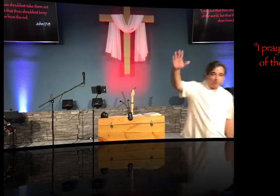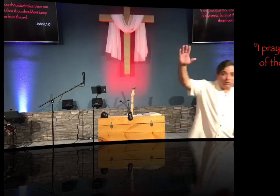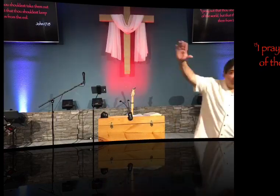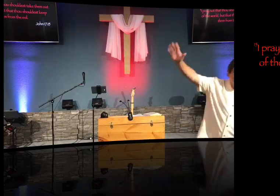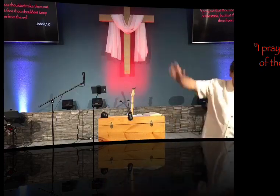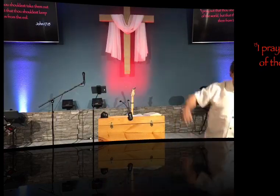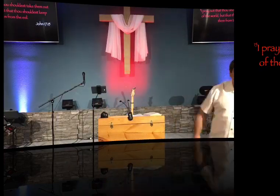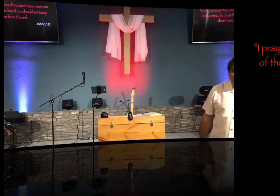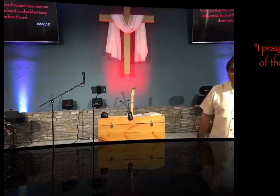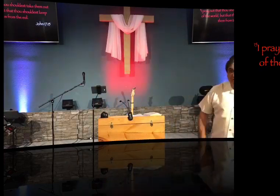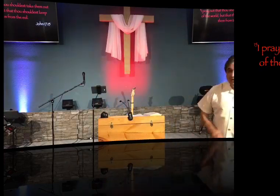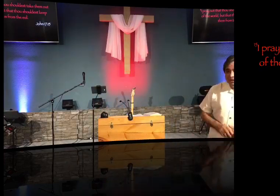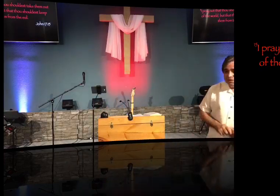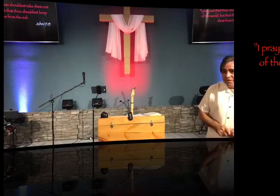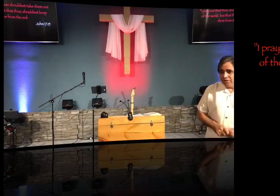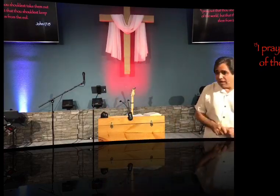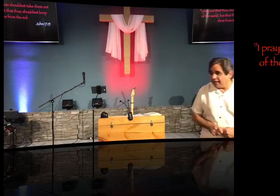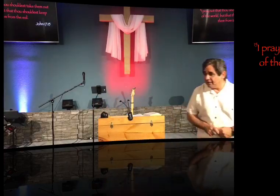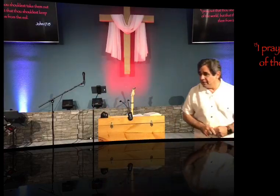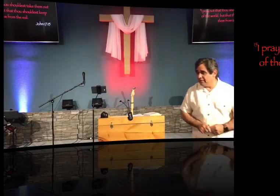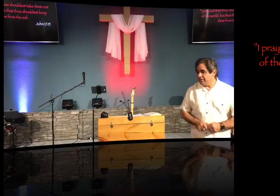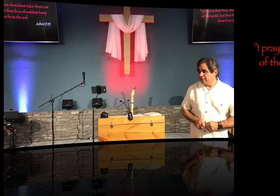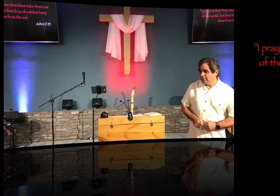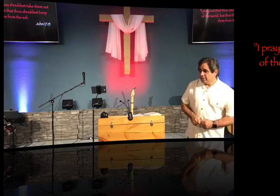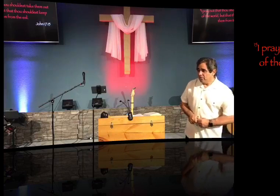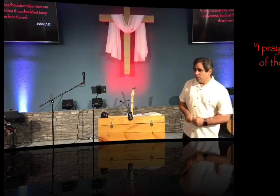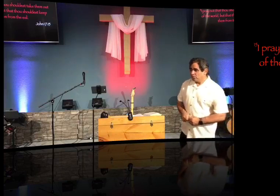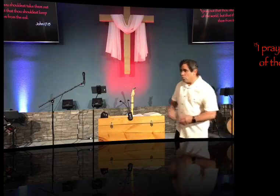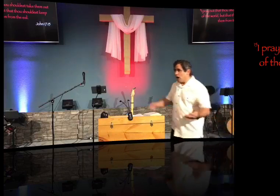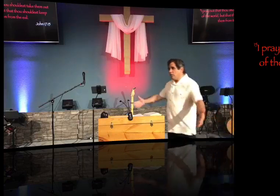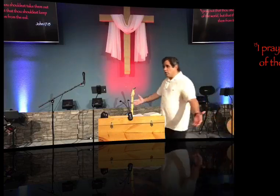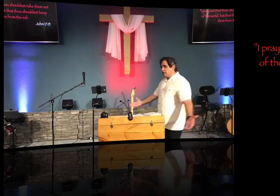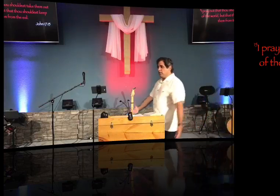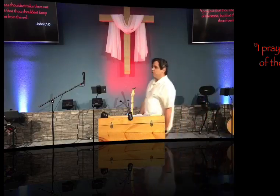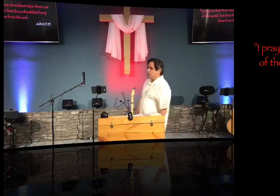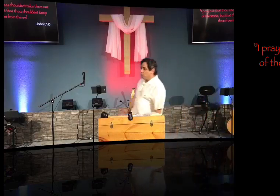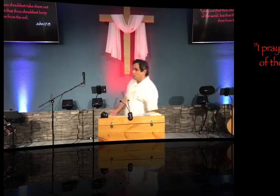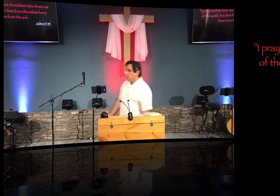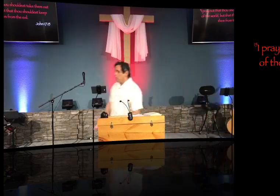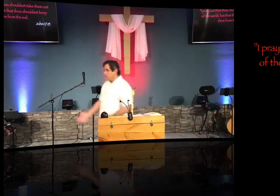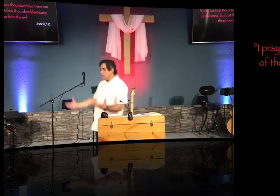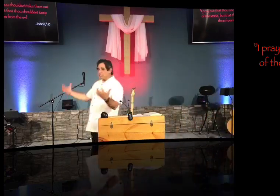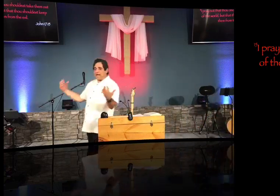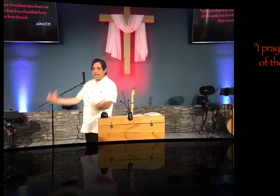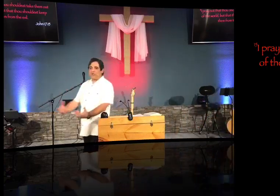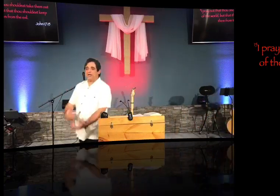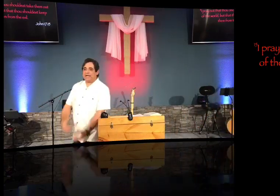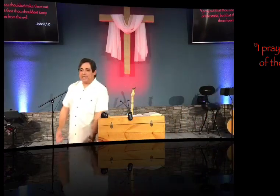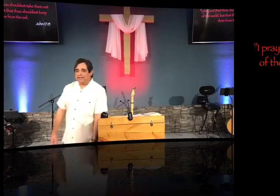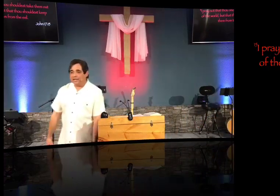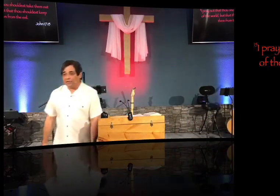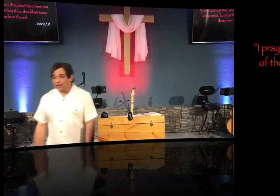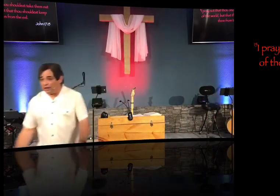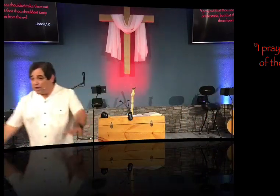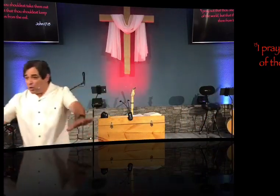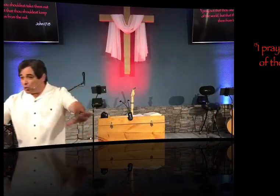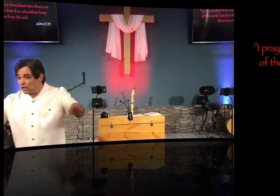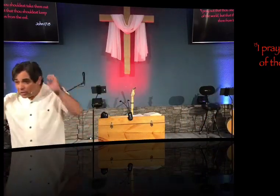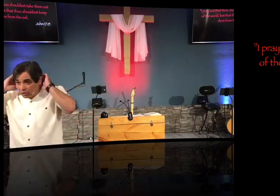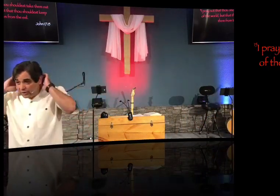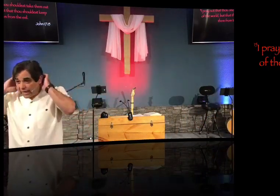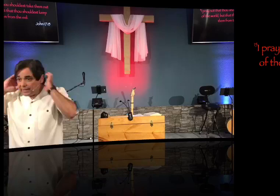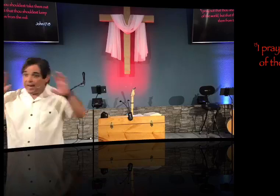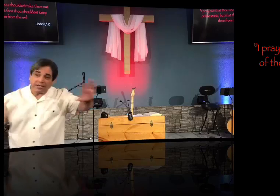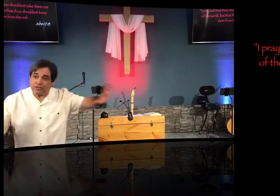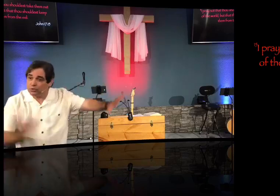that a glorious thing to consider? Right? So why do we live and why do we want to just latch on to anything and everything here? We're